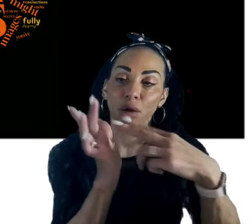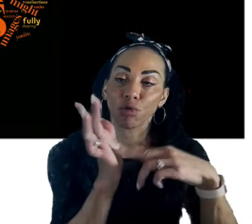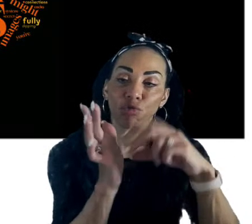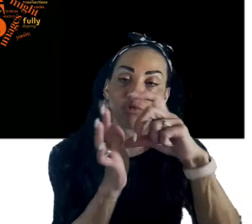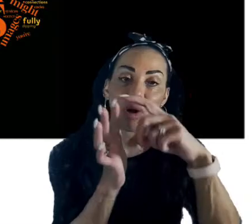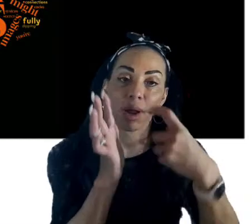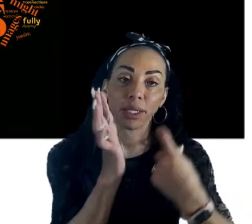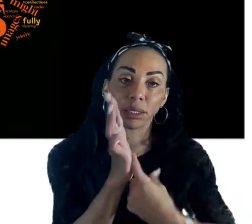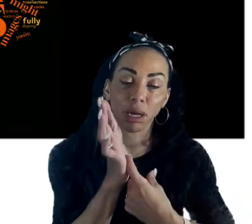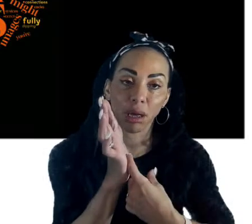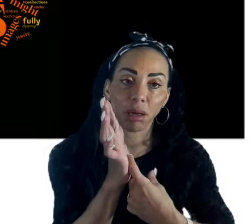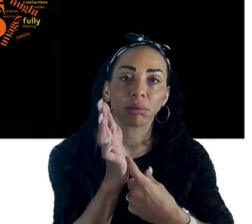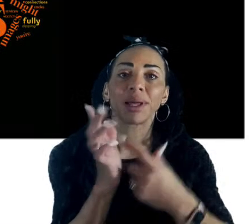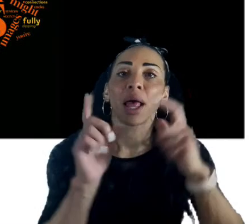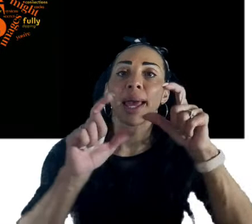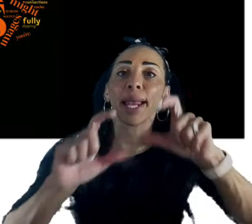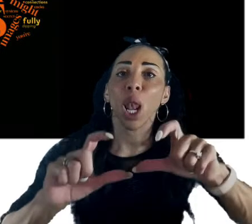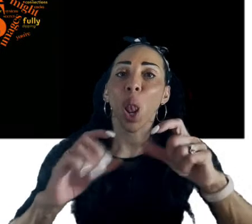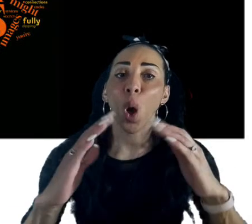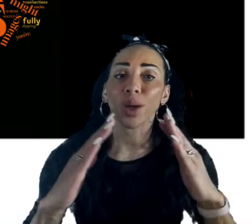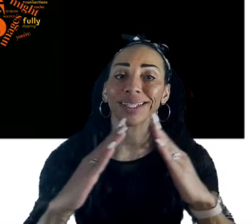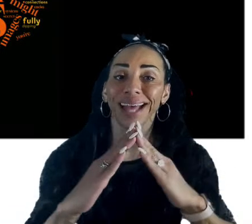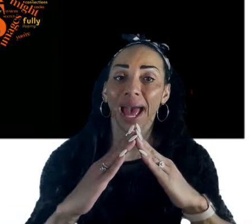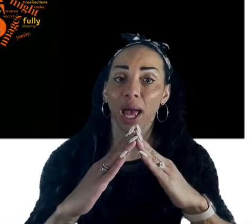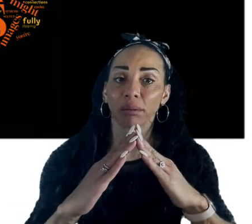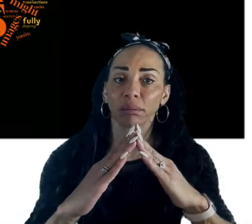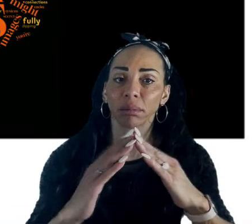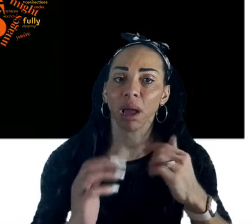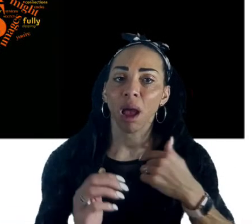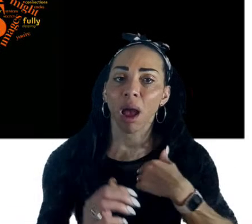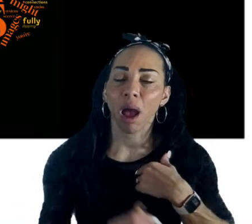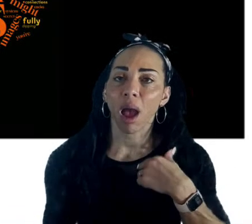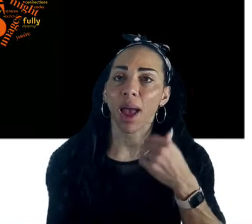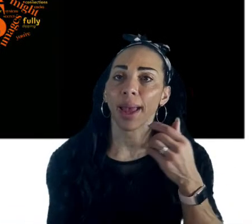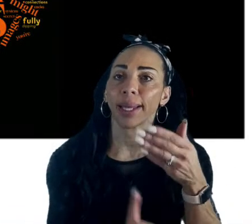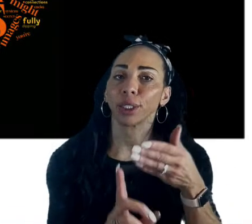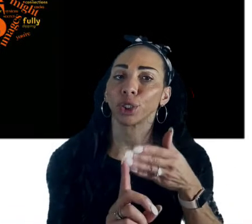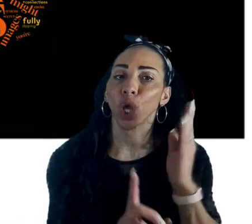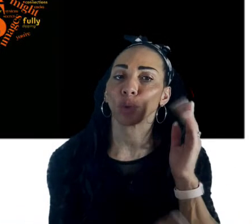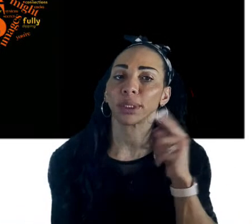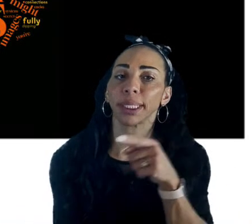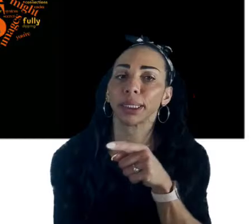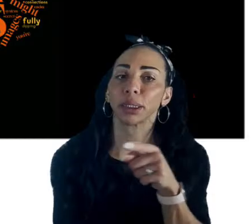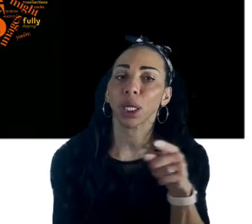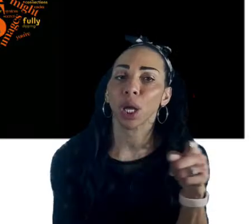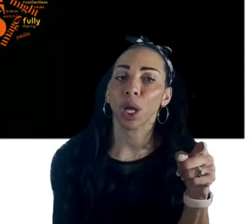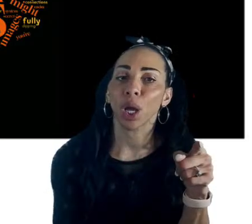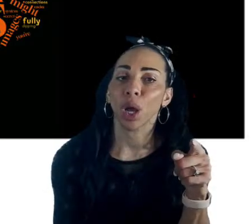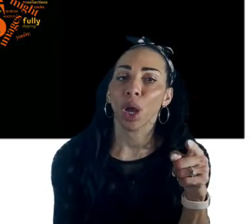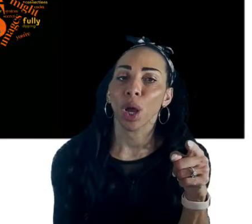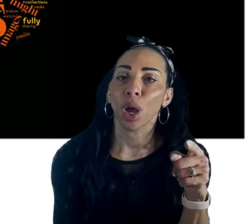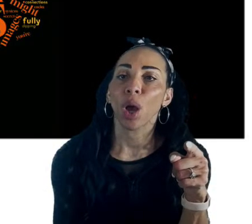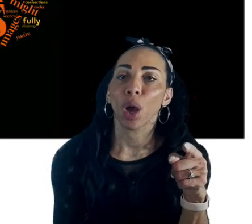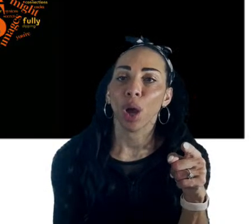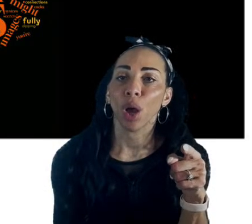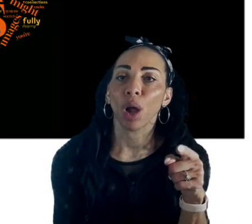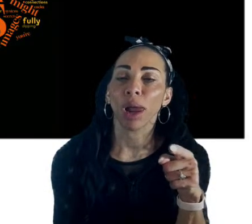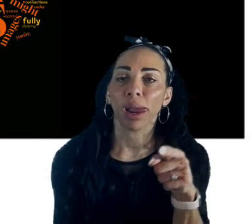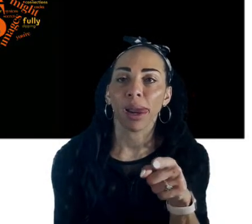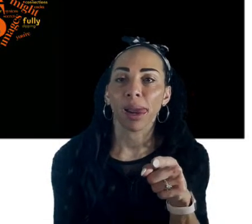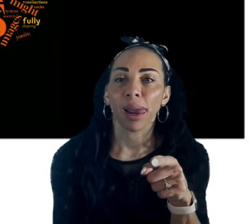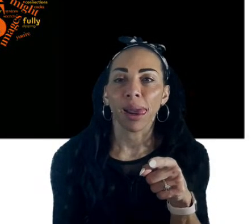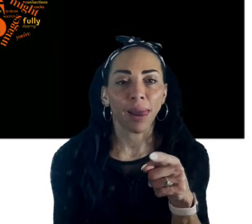During lockdown, I kind of noticed how Grindr was the interface. I don't know if you're familiar with